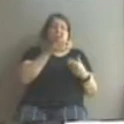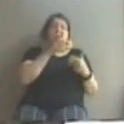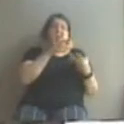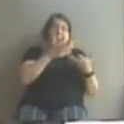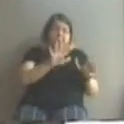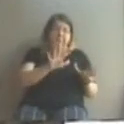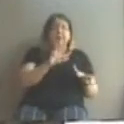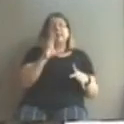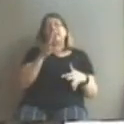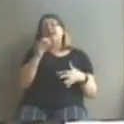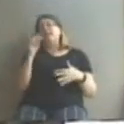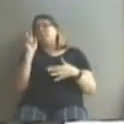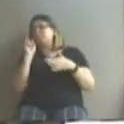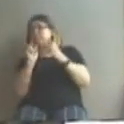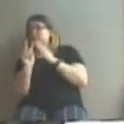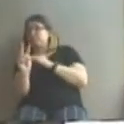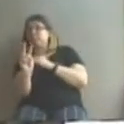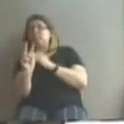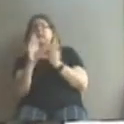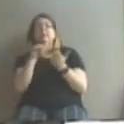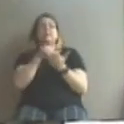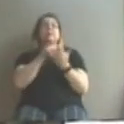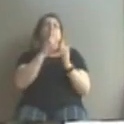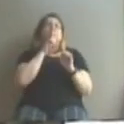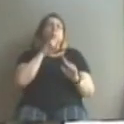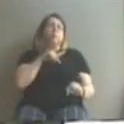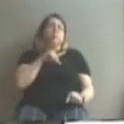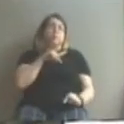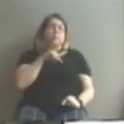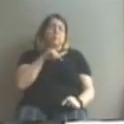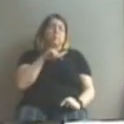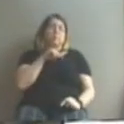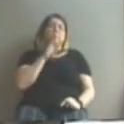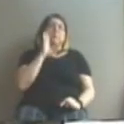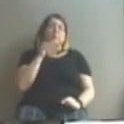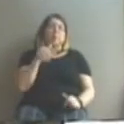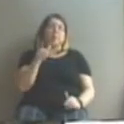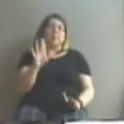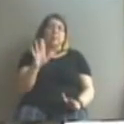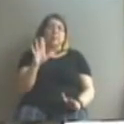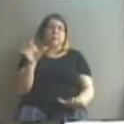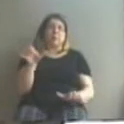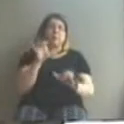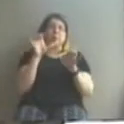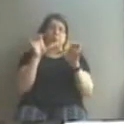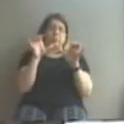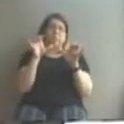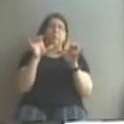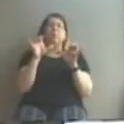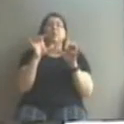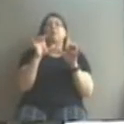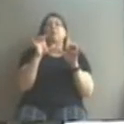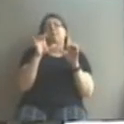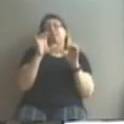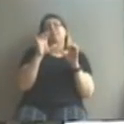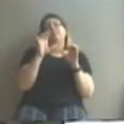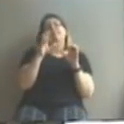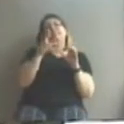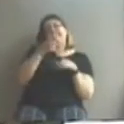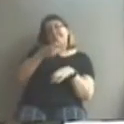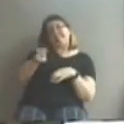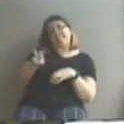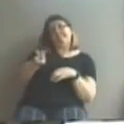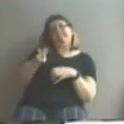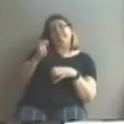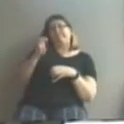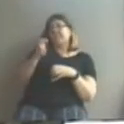be. What the centralized ordering is going to allow us to do, though, too, is really move to a